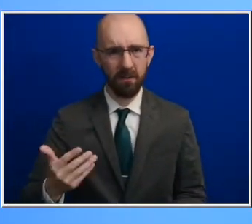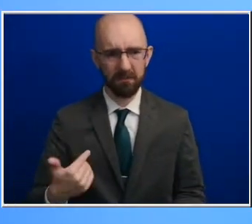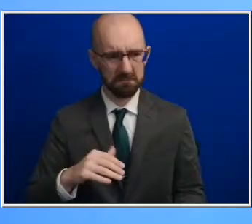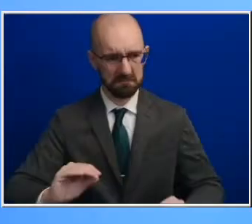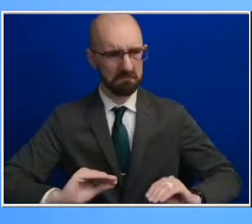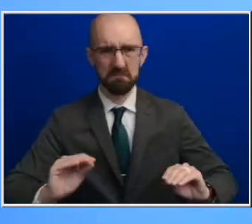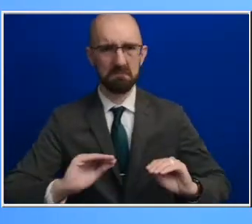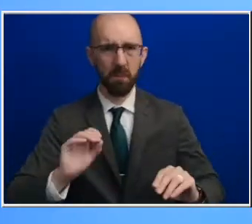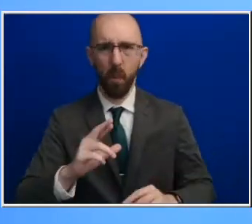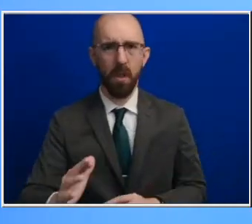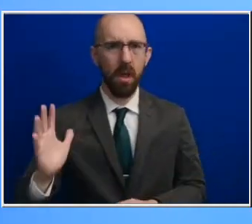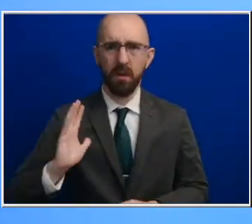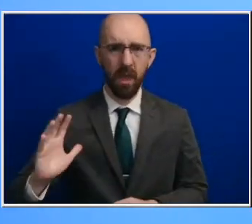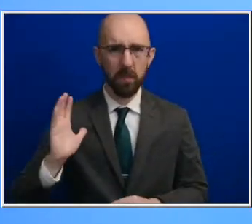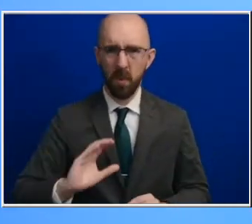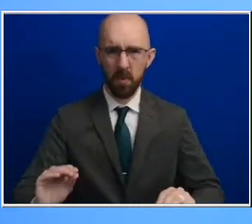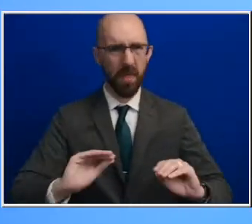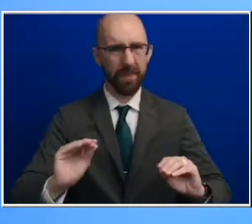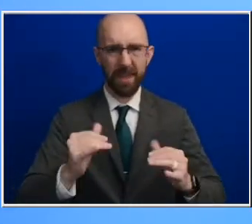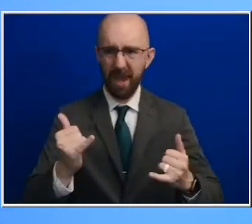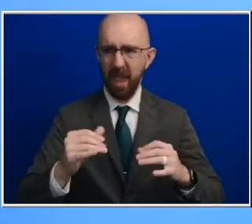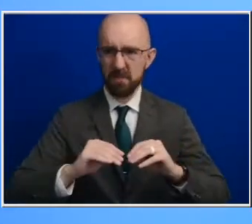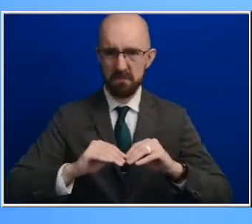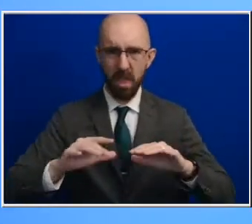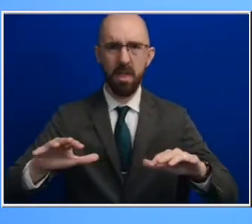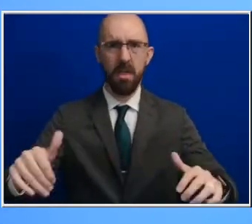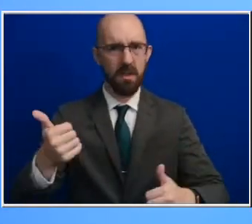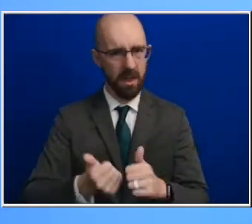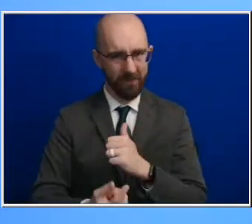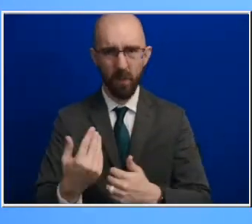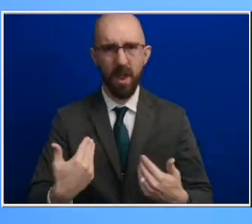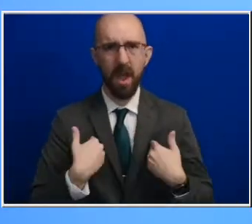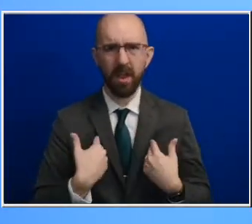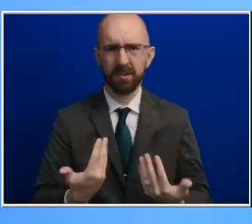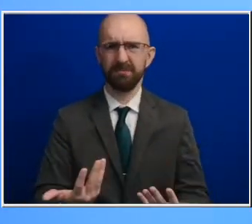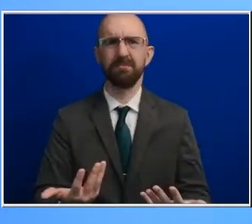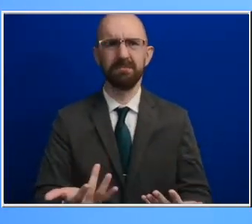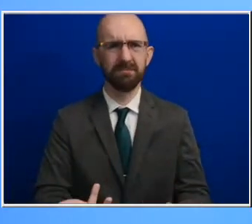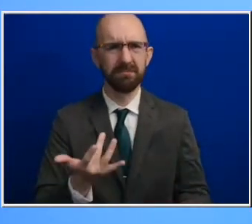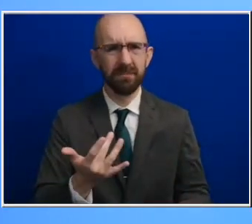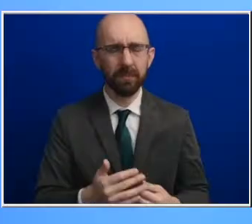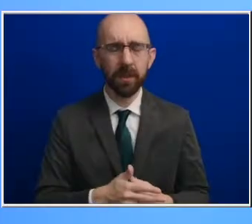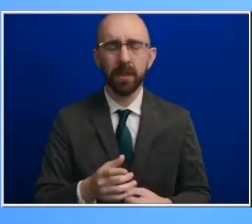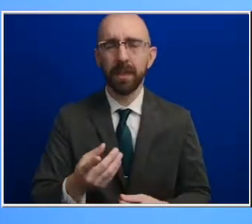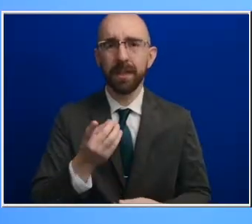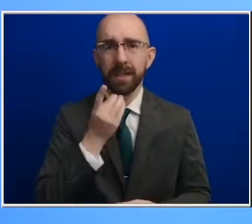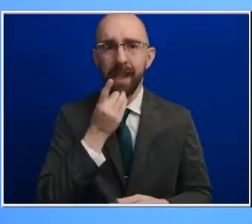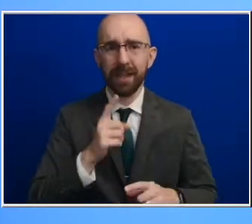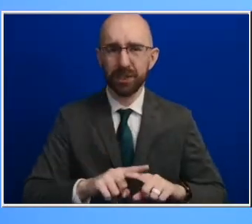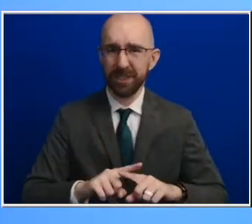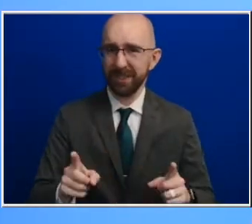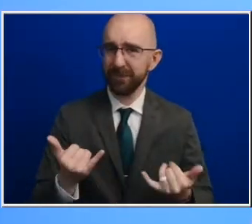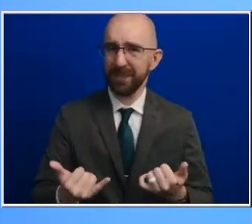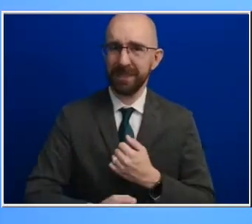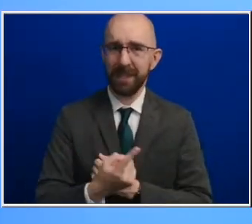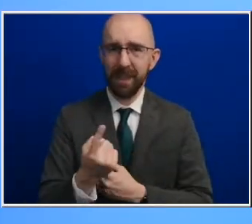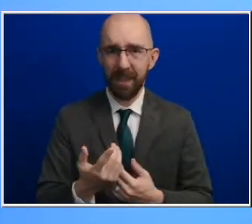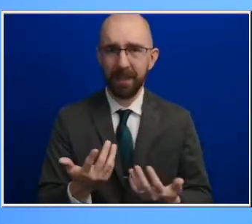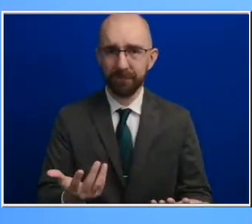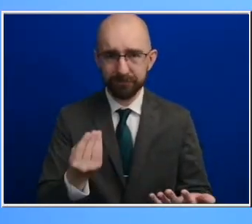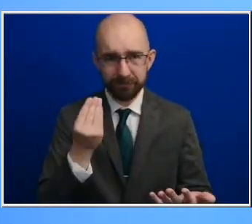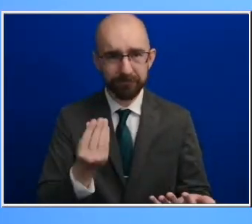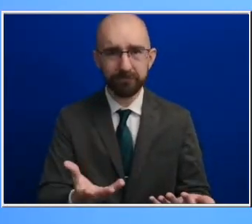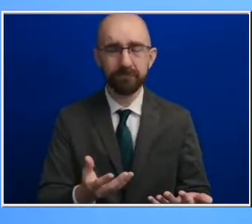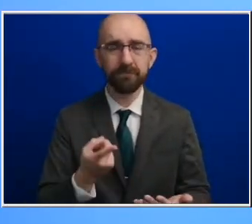in the day, and now it's everywhere. Kids' diets are different today. There's a